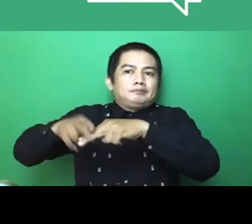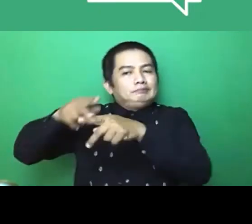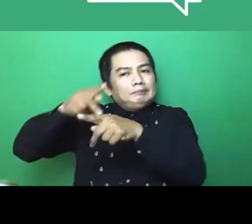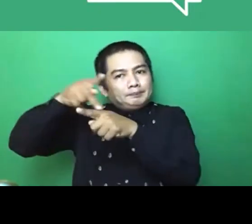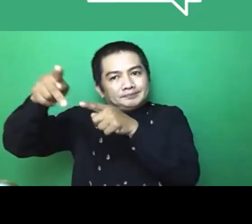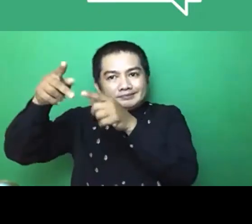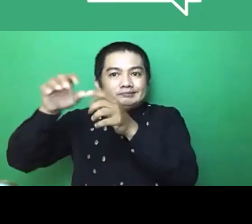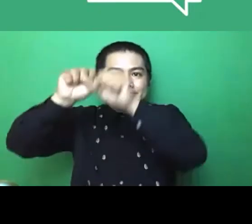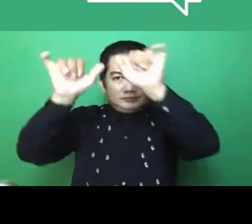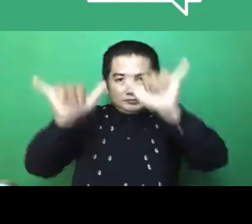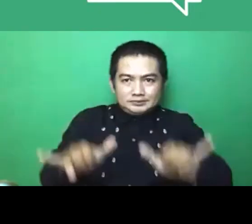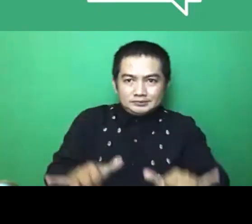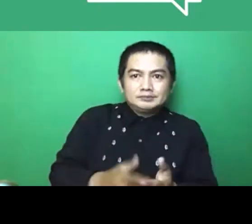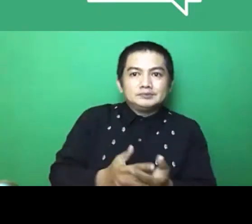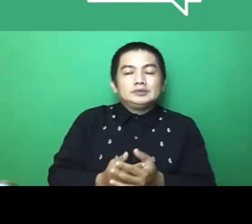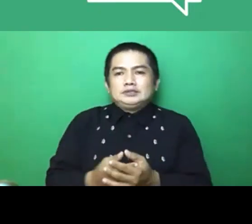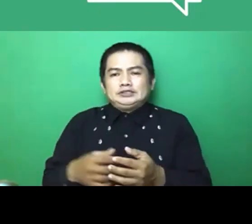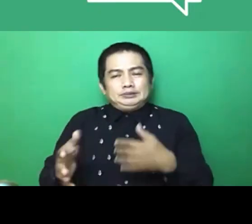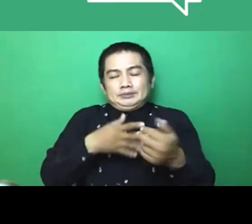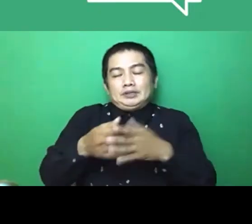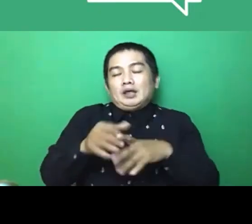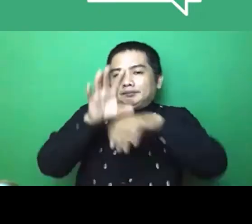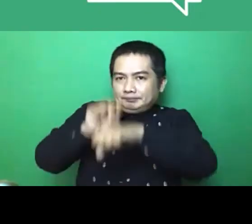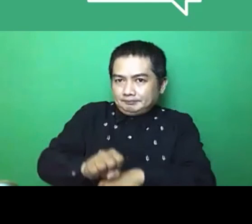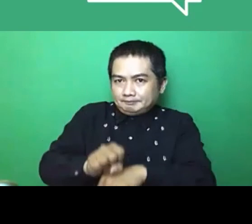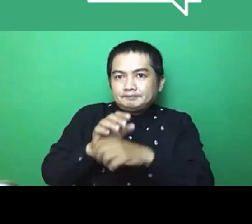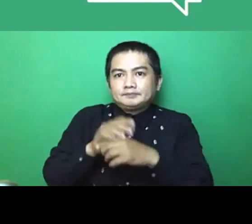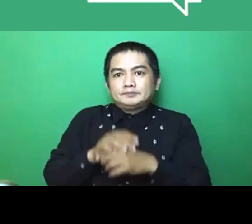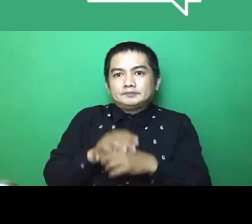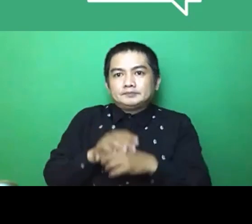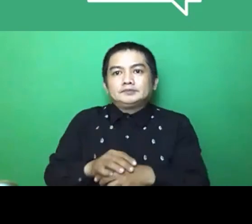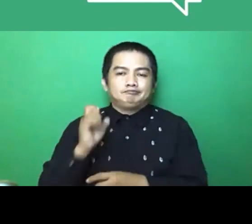as a manufacturing, even as a hobby, it's very, very quickly going down.